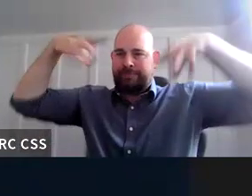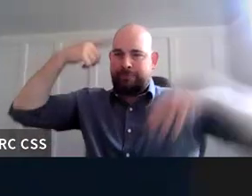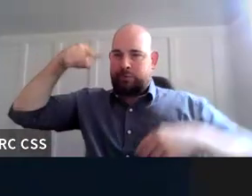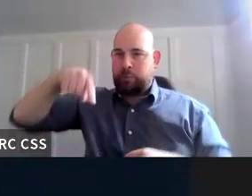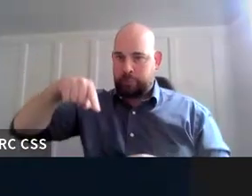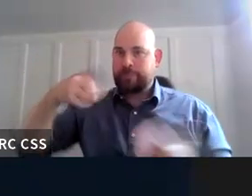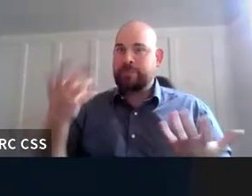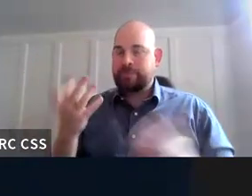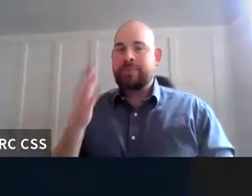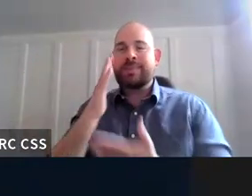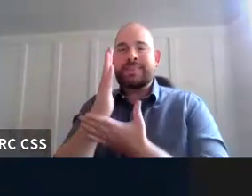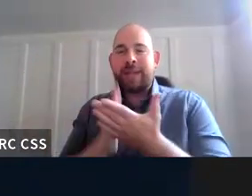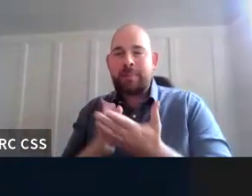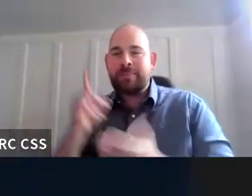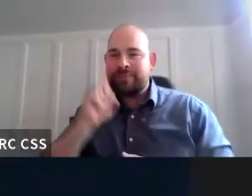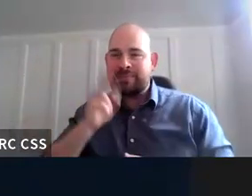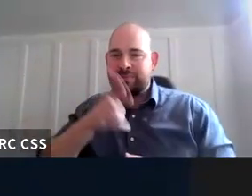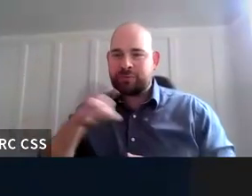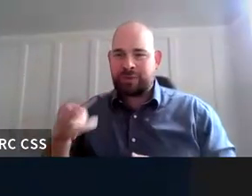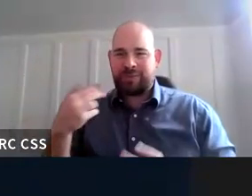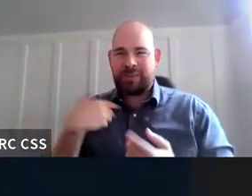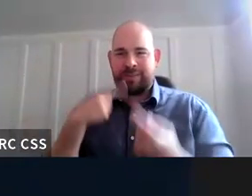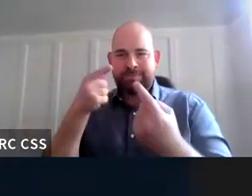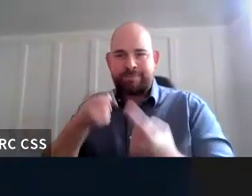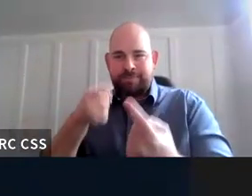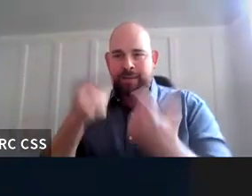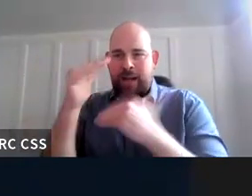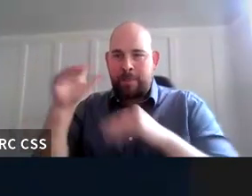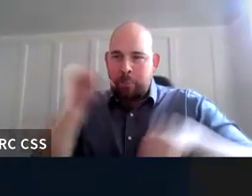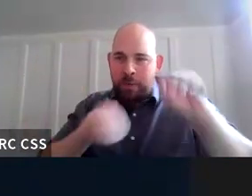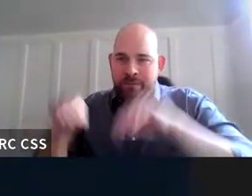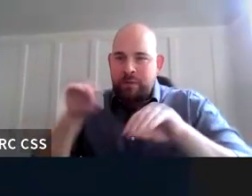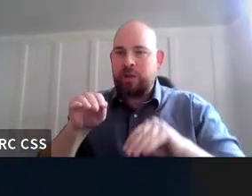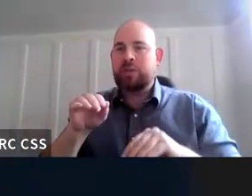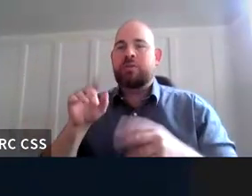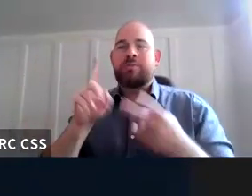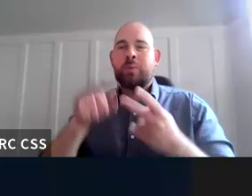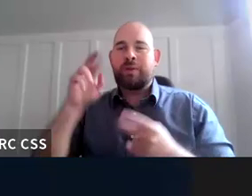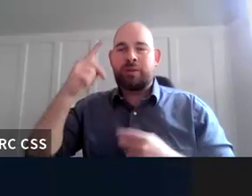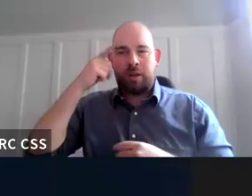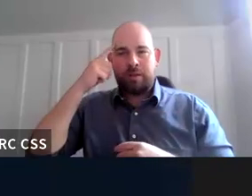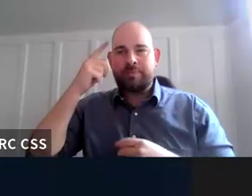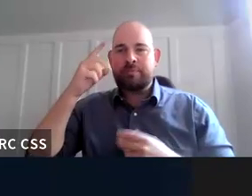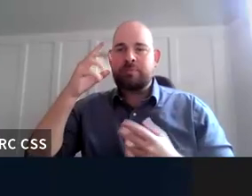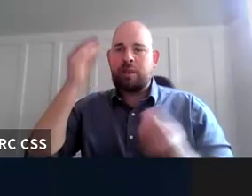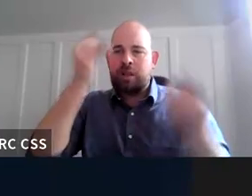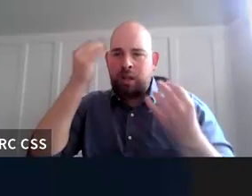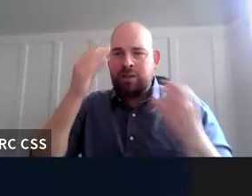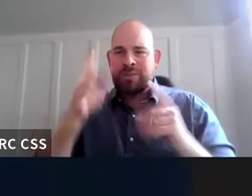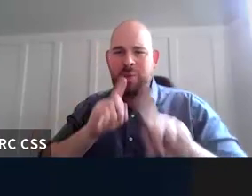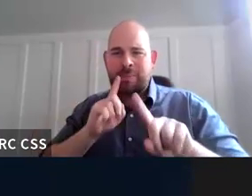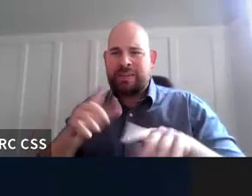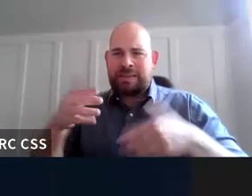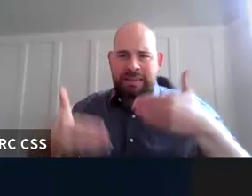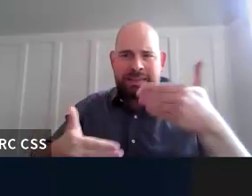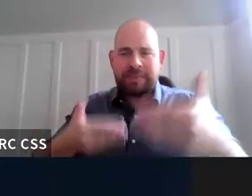So if people needed to use the restroom and you're inside the restroom, if you're deaf and hard of hearing, sometimes if you have, there might be limited